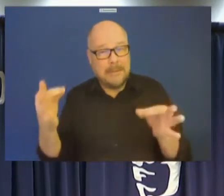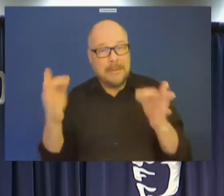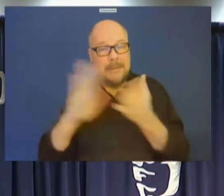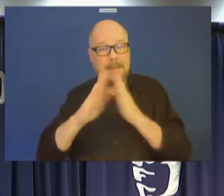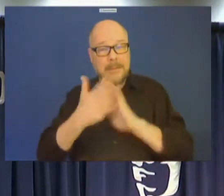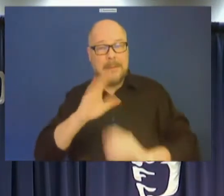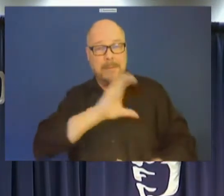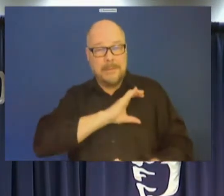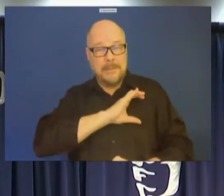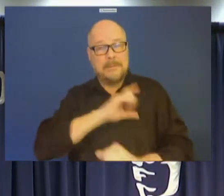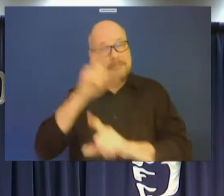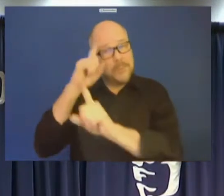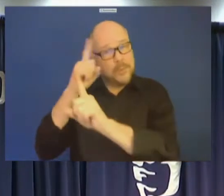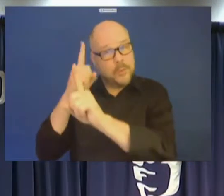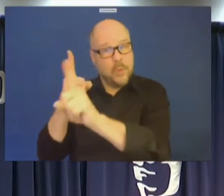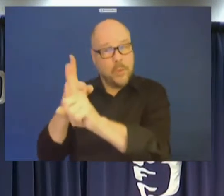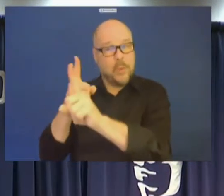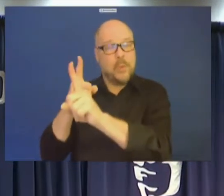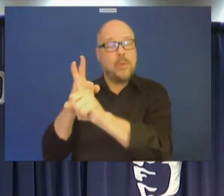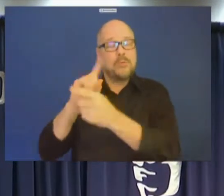goals each and every day.